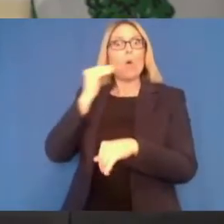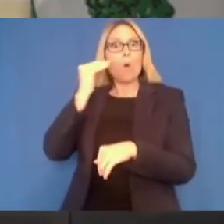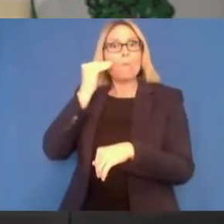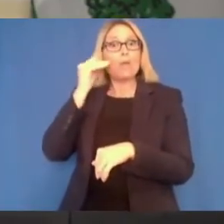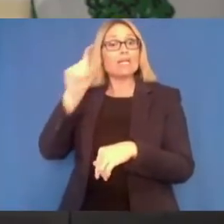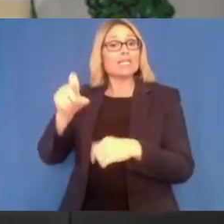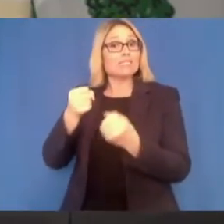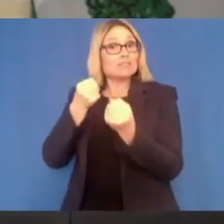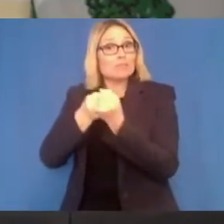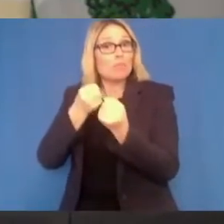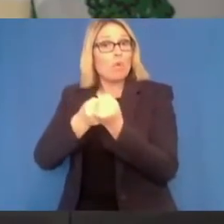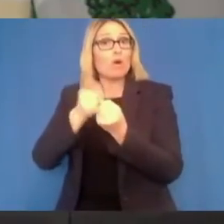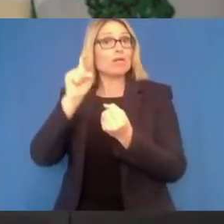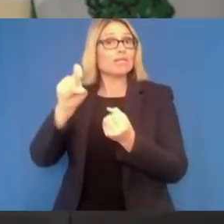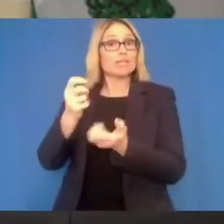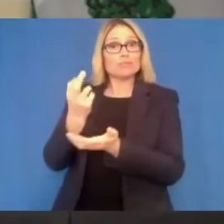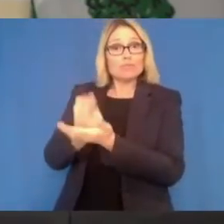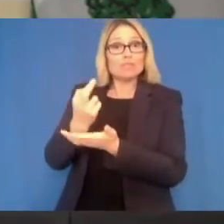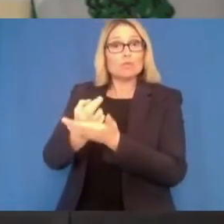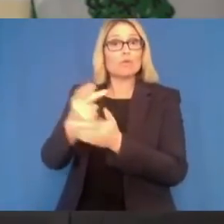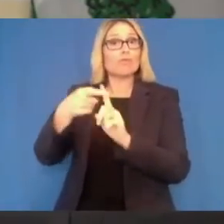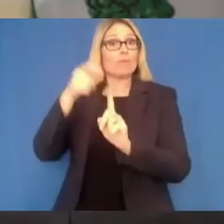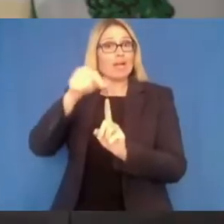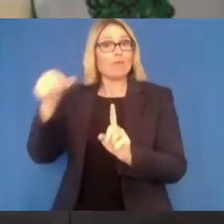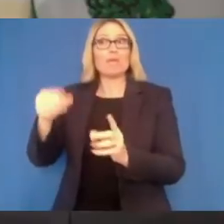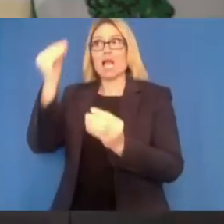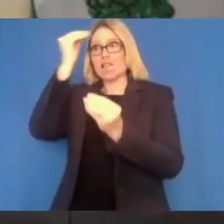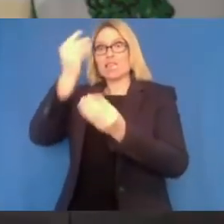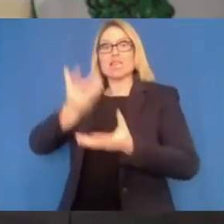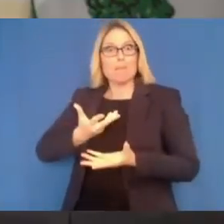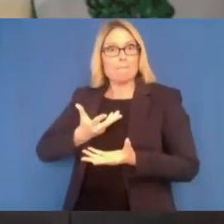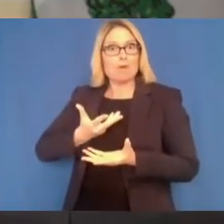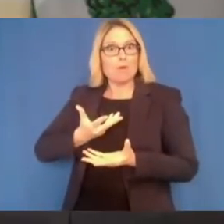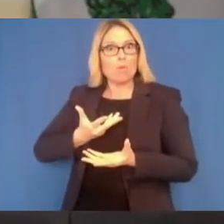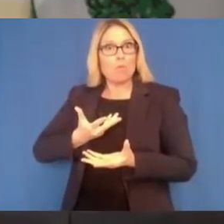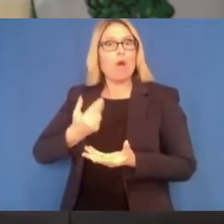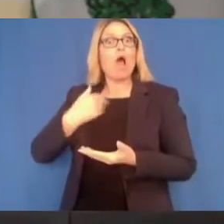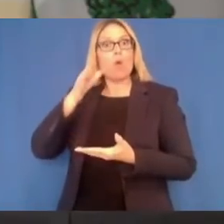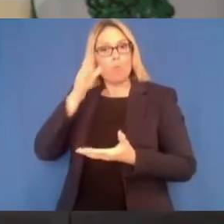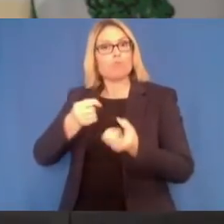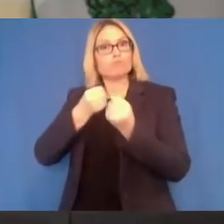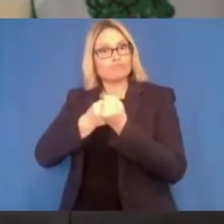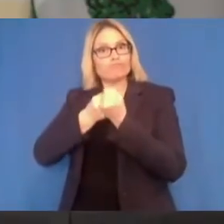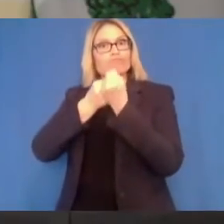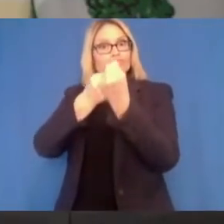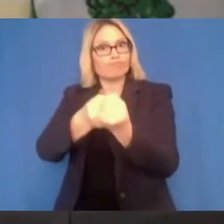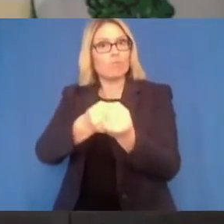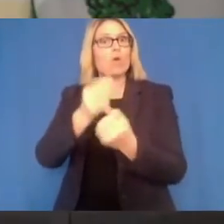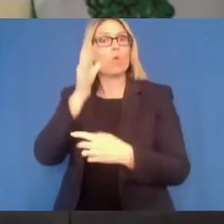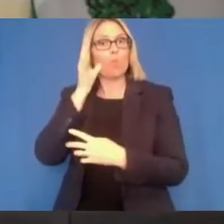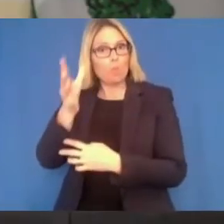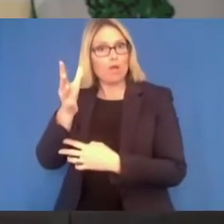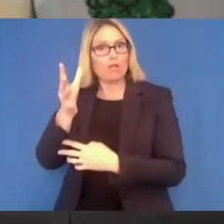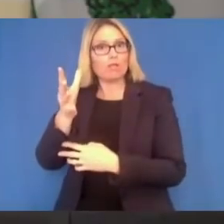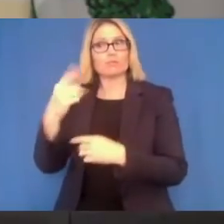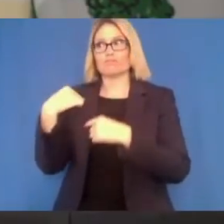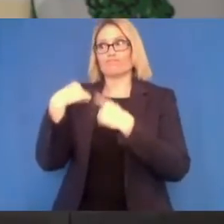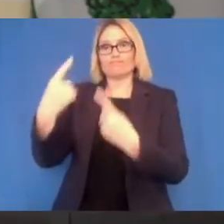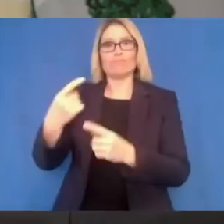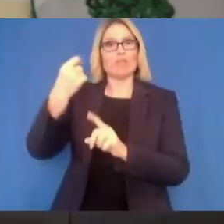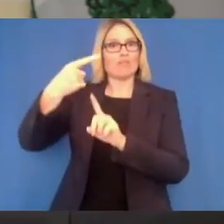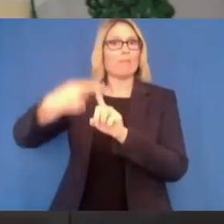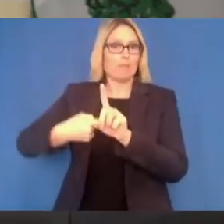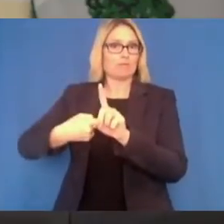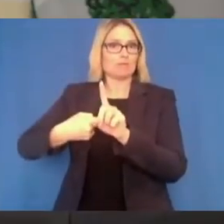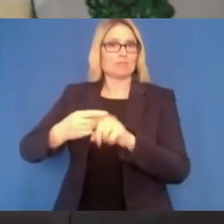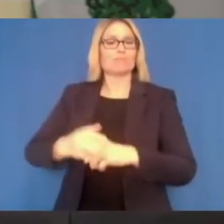and resources from us as a government, let us know. We will be with you as we have been since day one. We